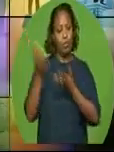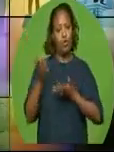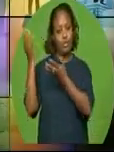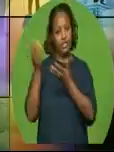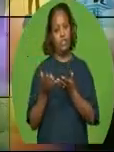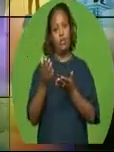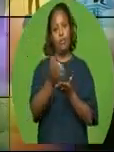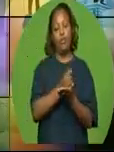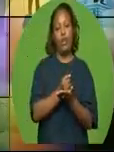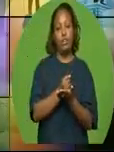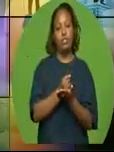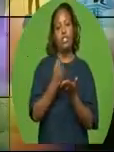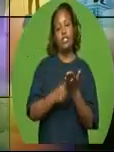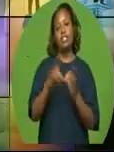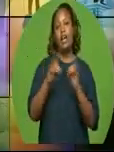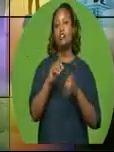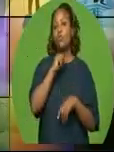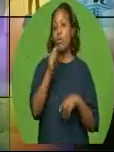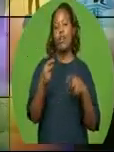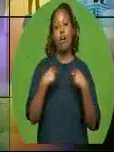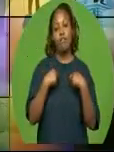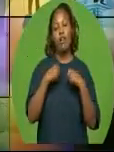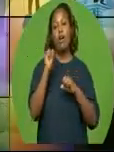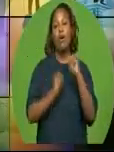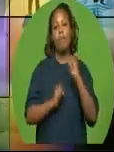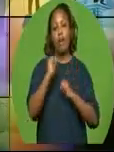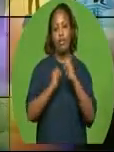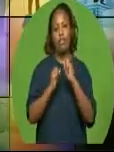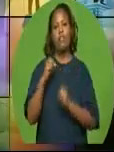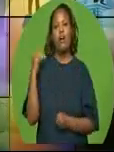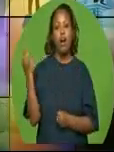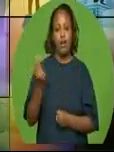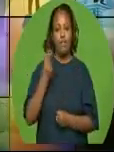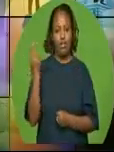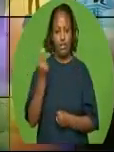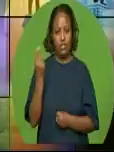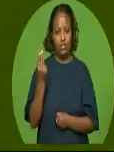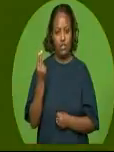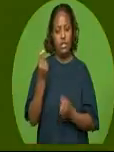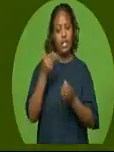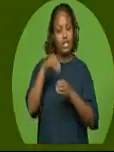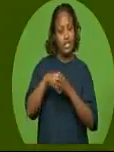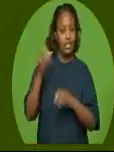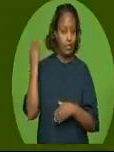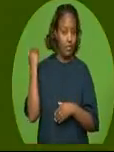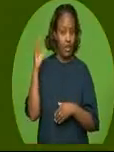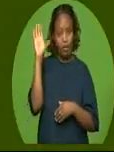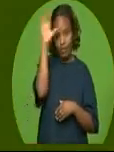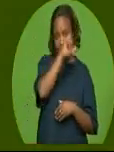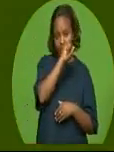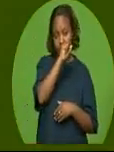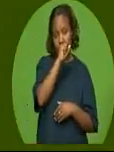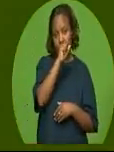it imports the product over which it does not have comparative advantage. In the